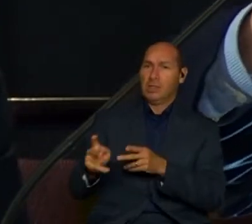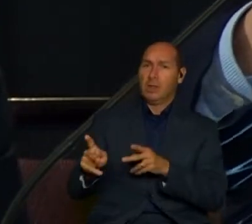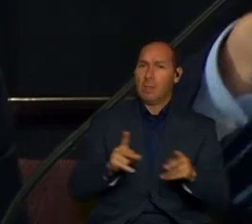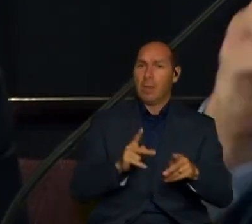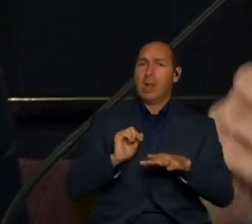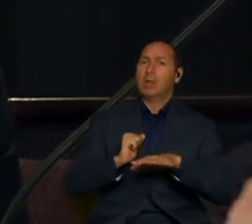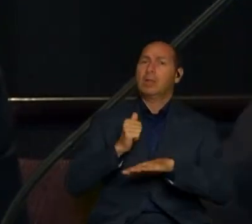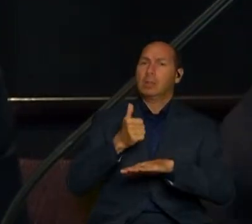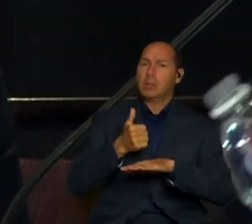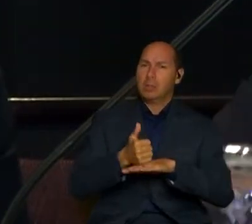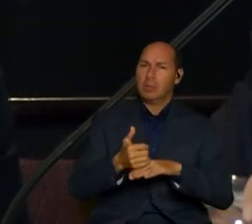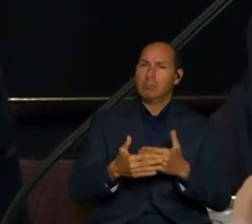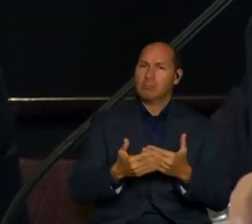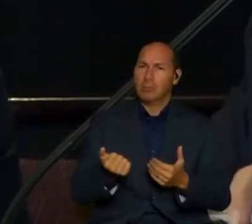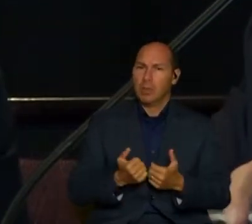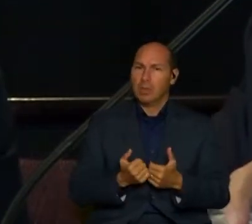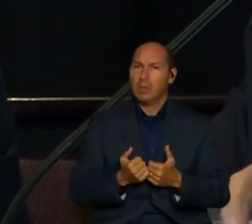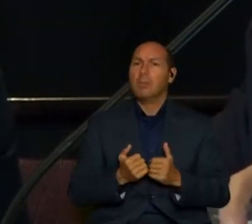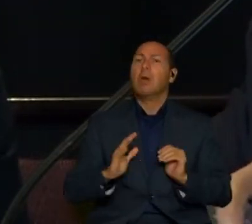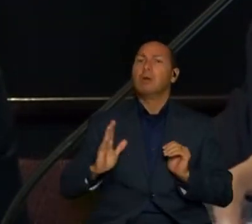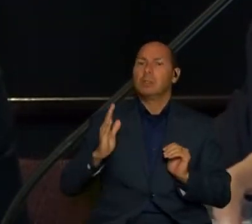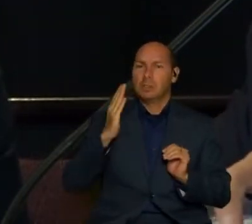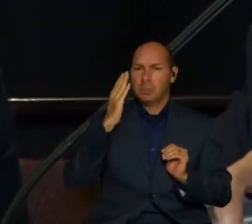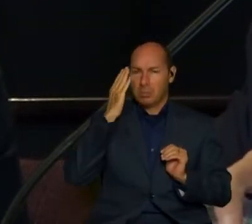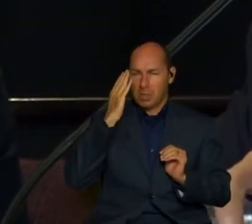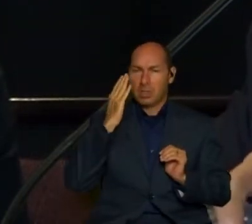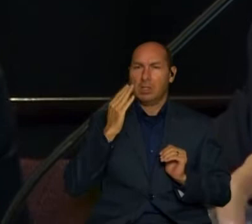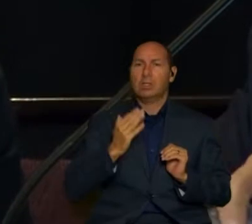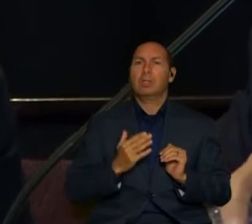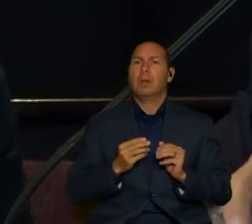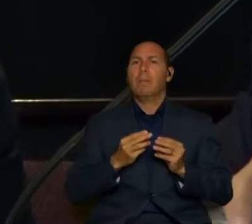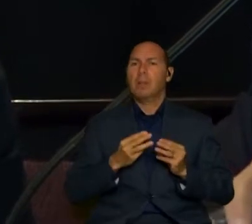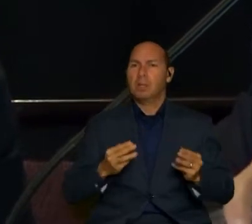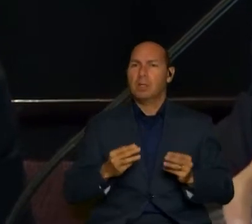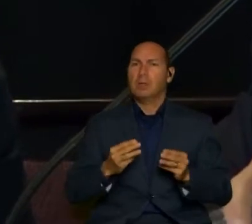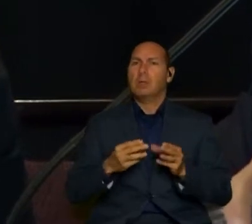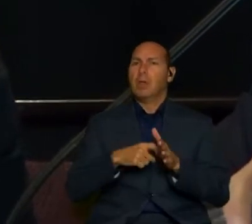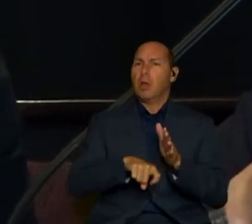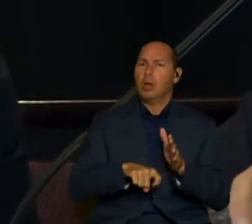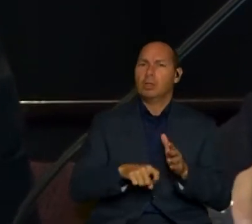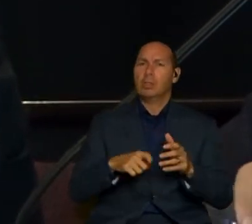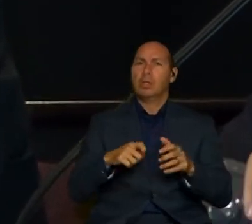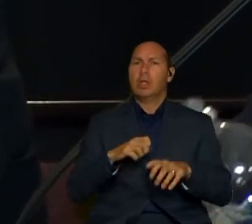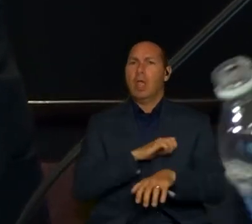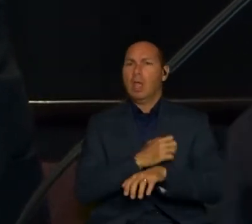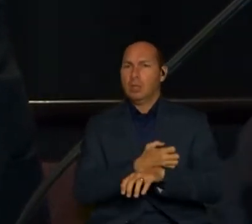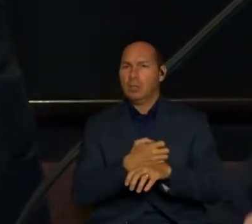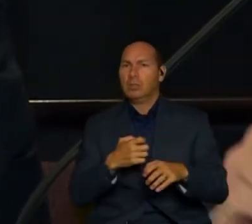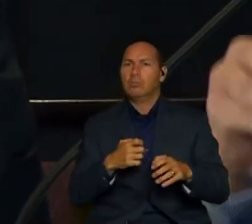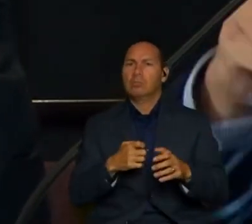said, we all know that material costs and energy costs and